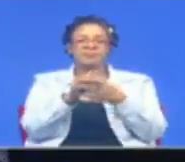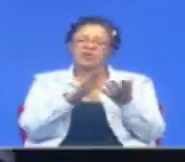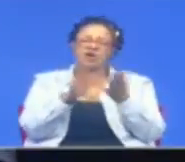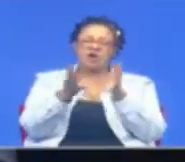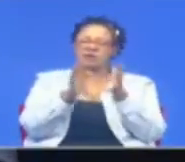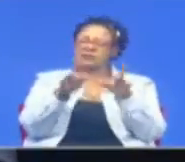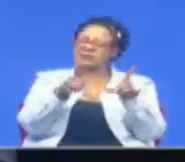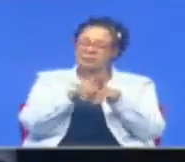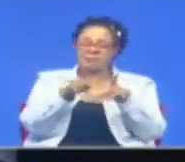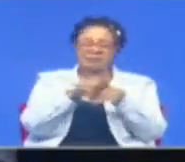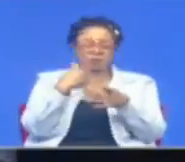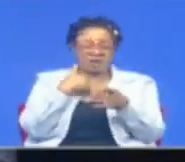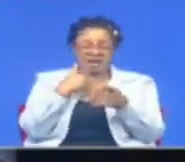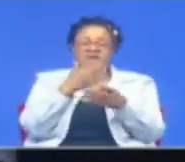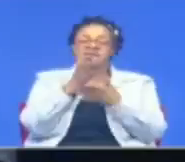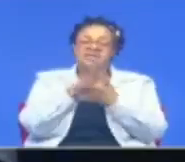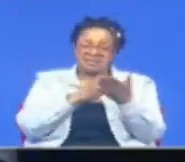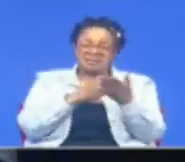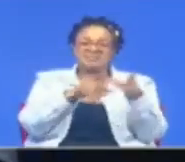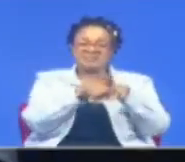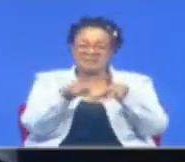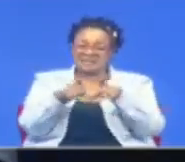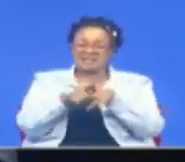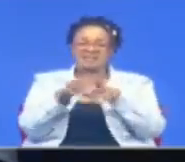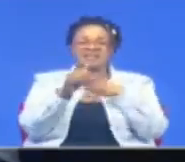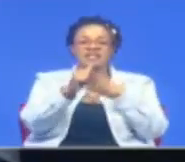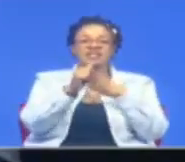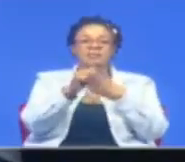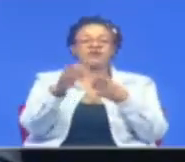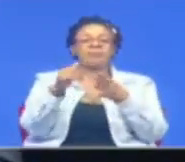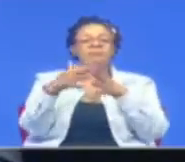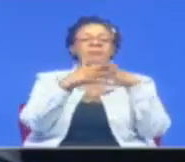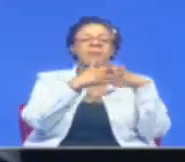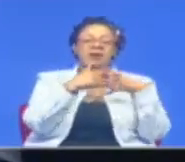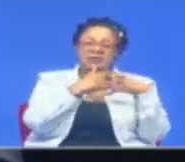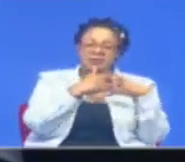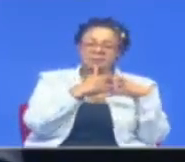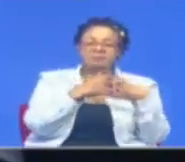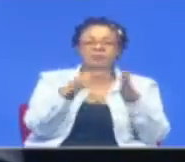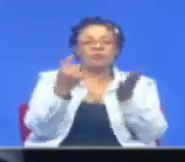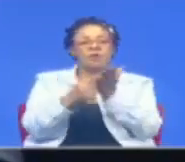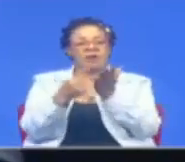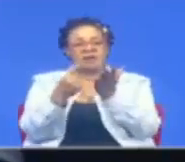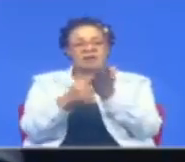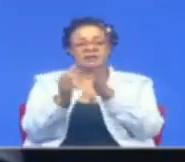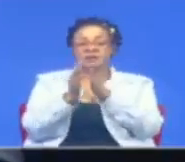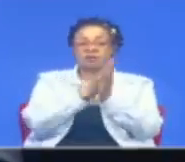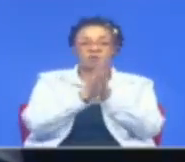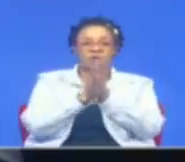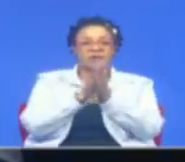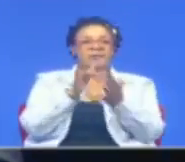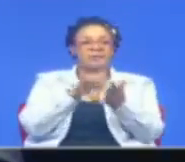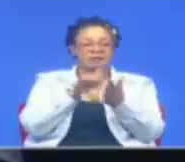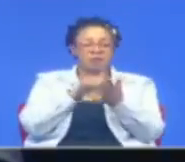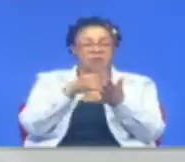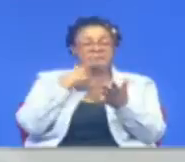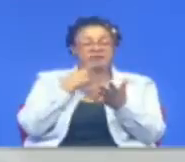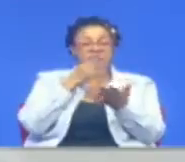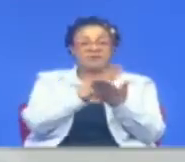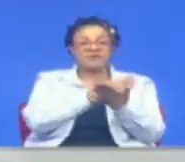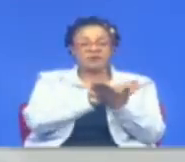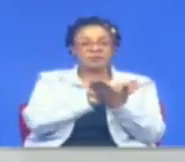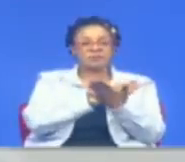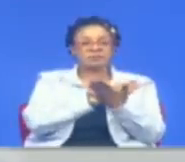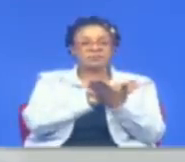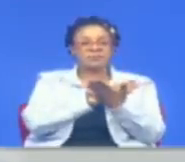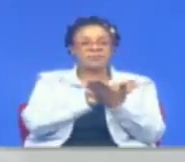some similarities in the style of leadership from the United States to Uganda. The story that we mentioned, heads of